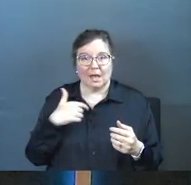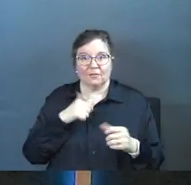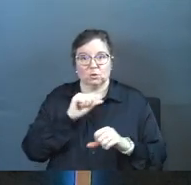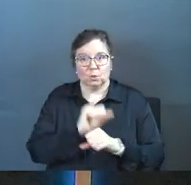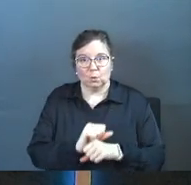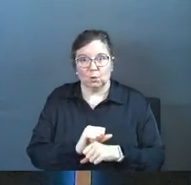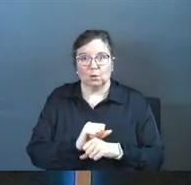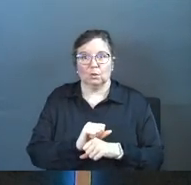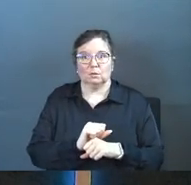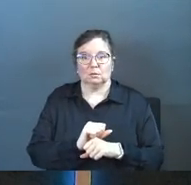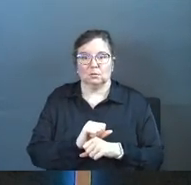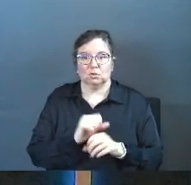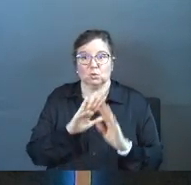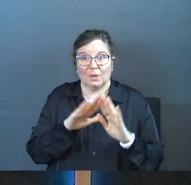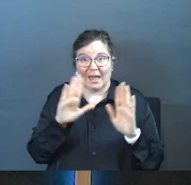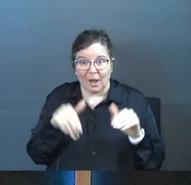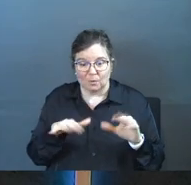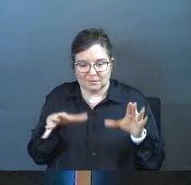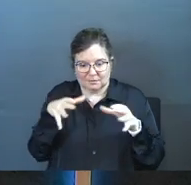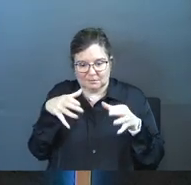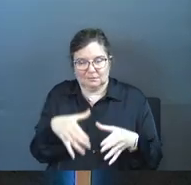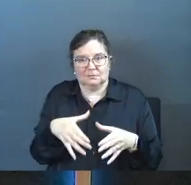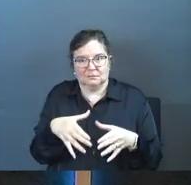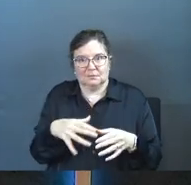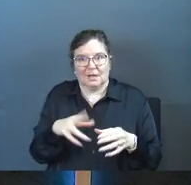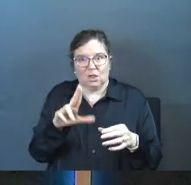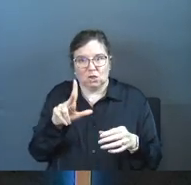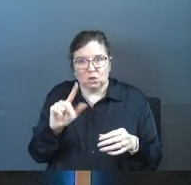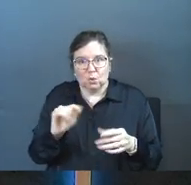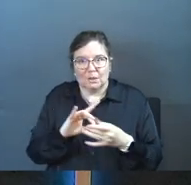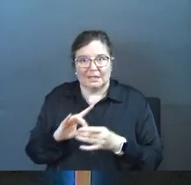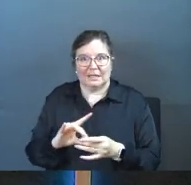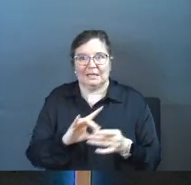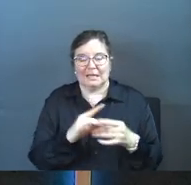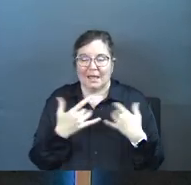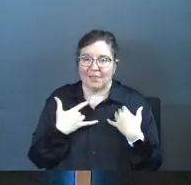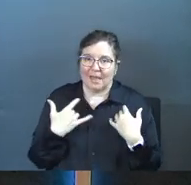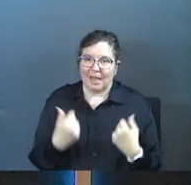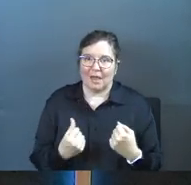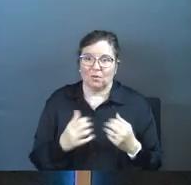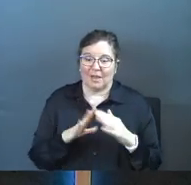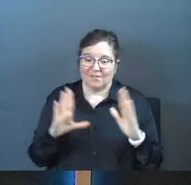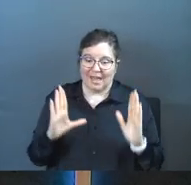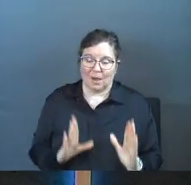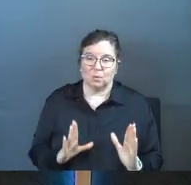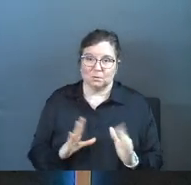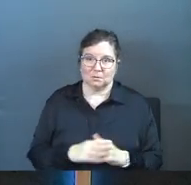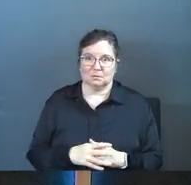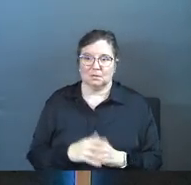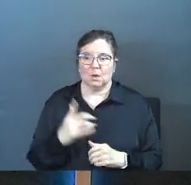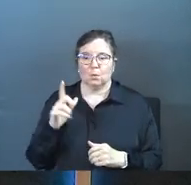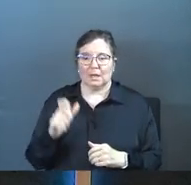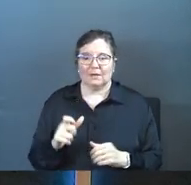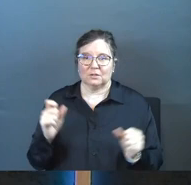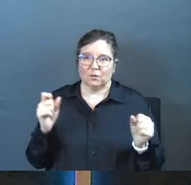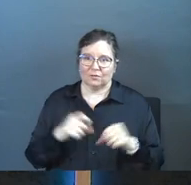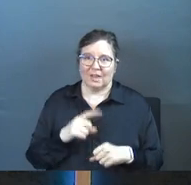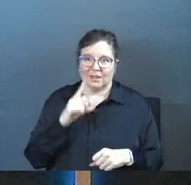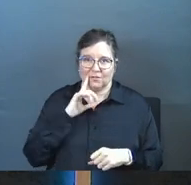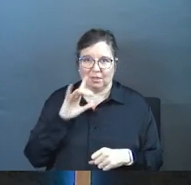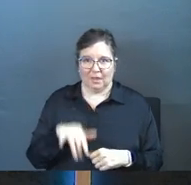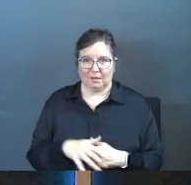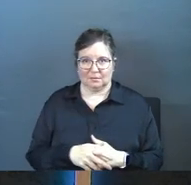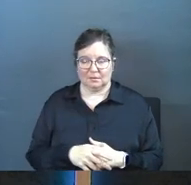we've got to work toward the house and the unity and the health of the house. And we have to fight for